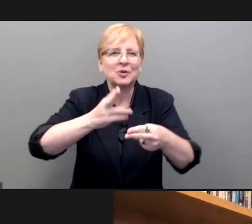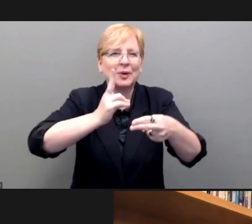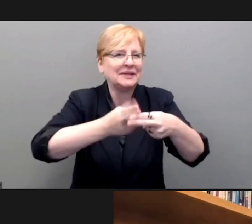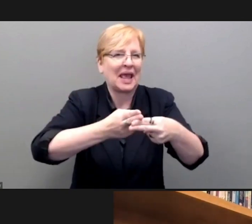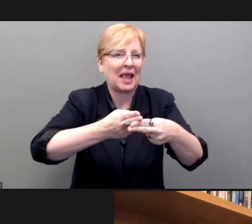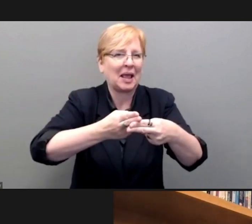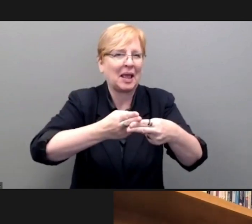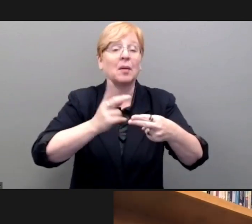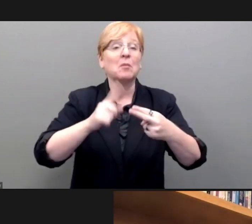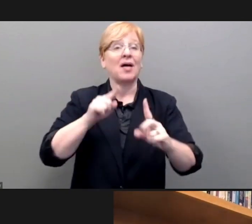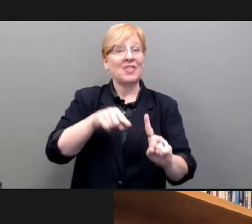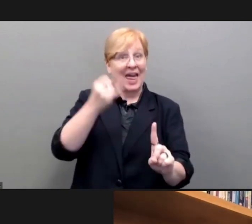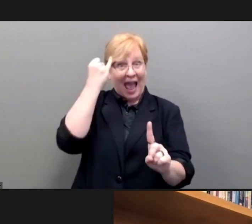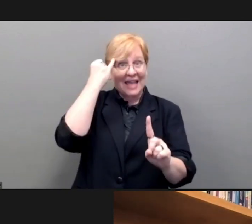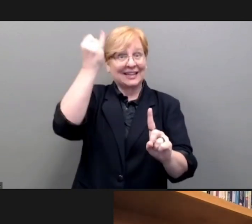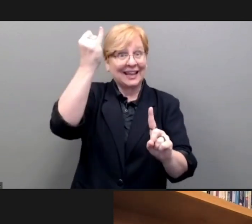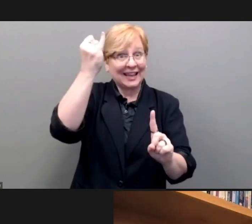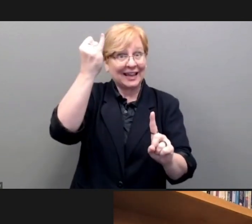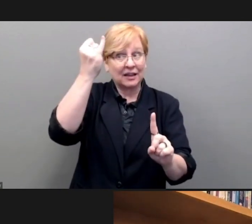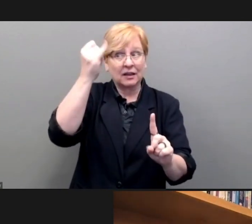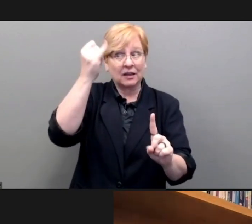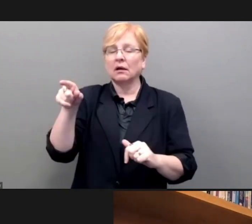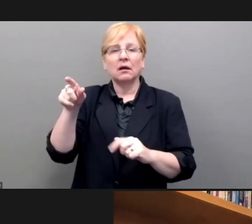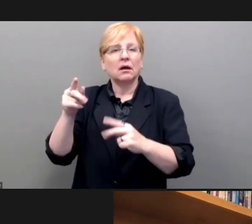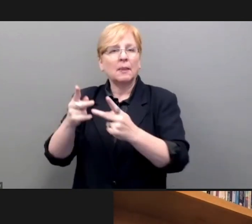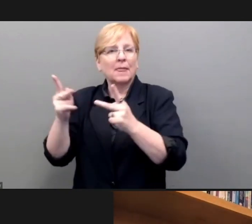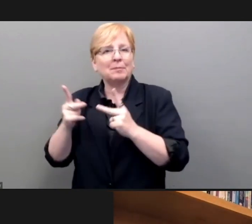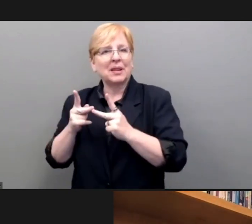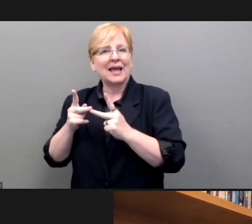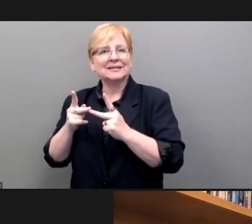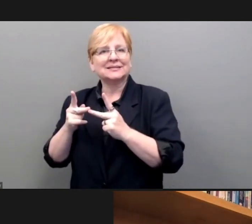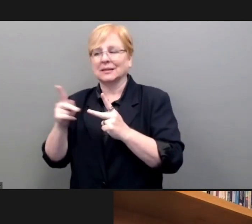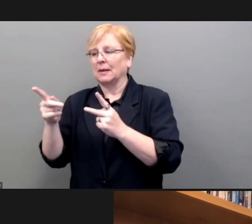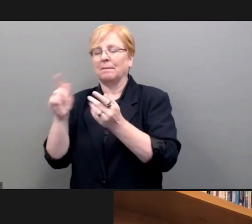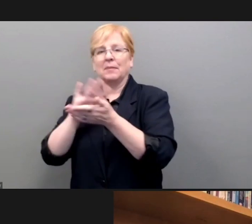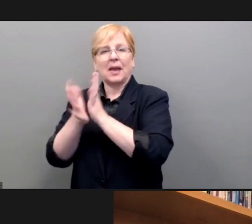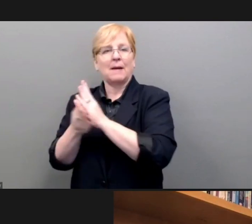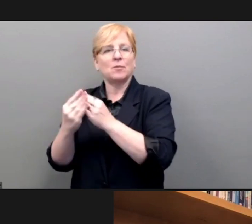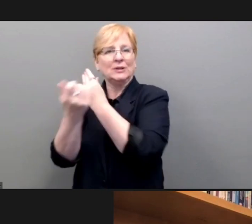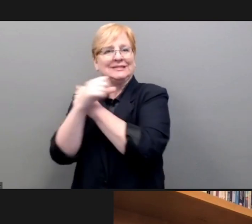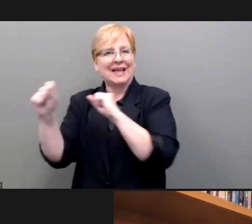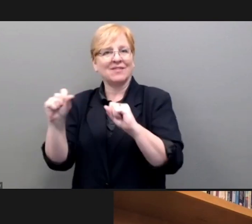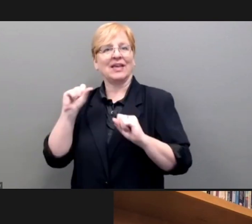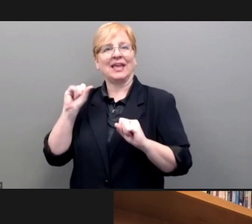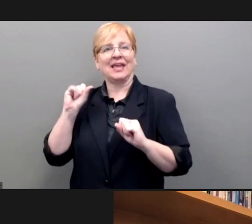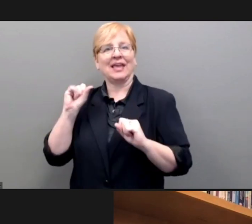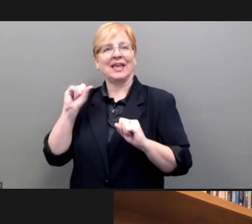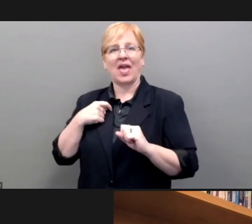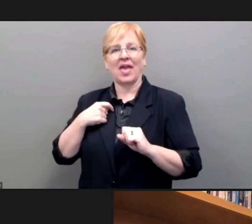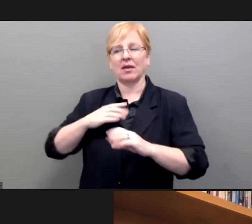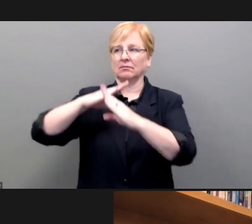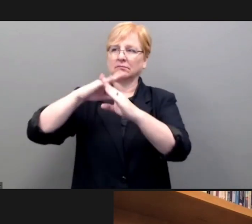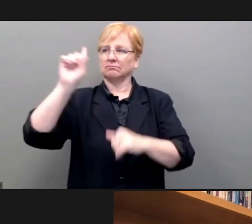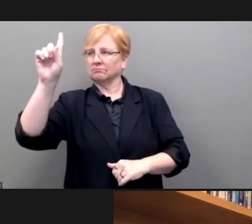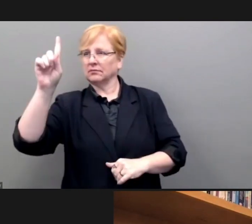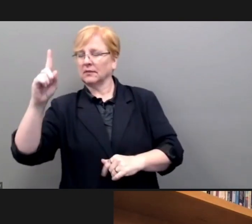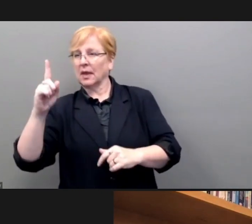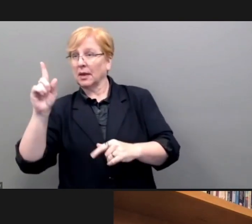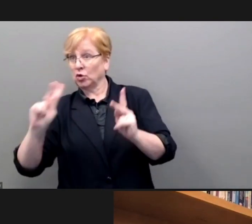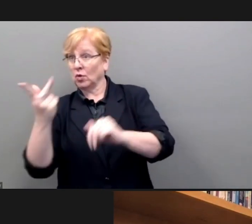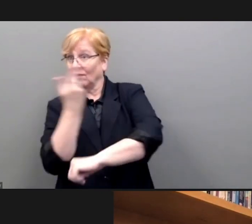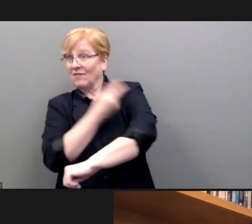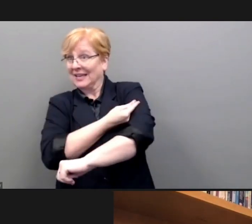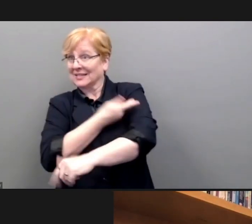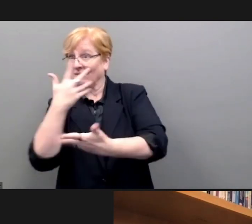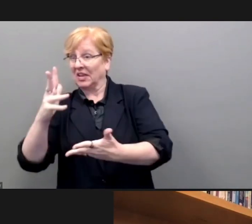that venues are safer if vaccinated people are attending those venues and unvaccinated people are not. That